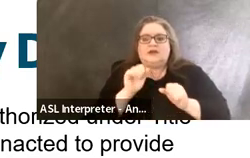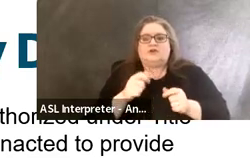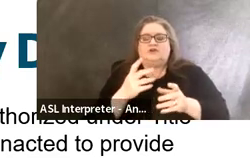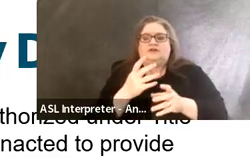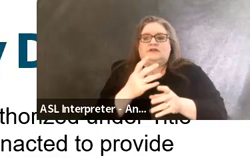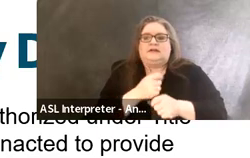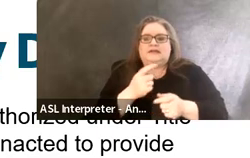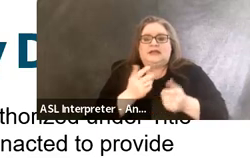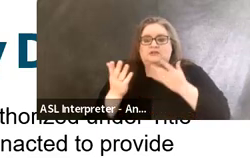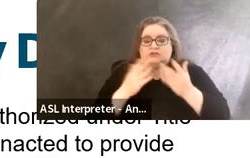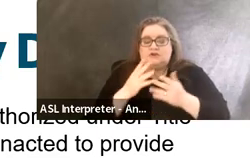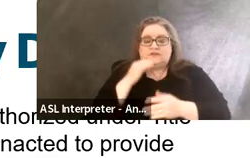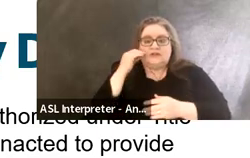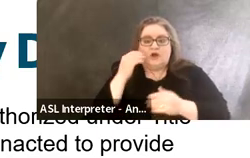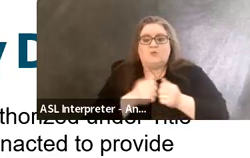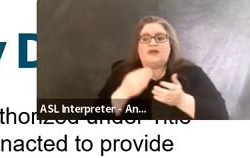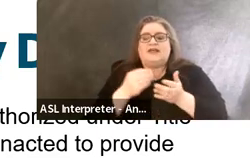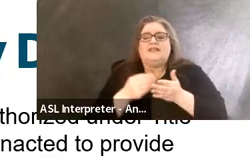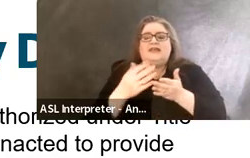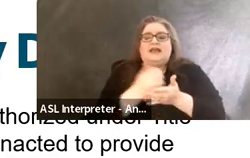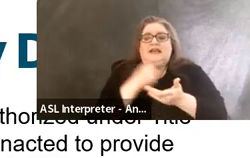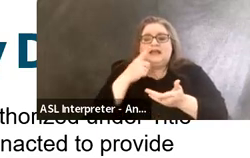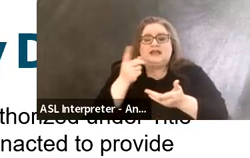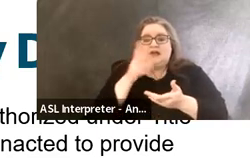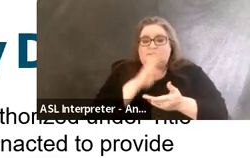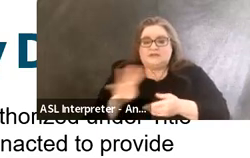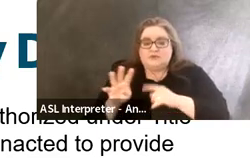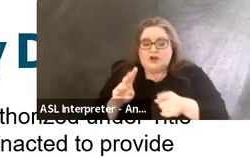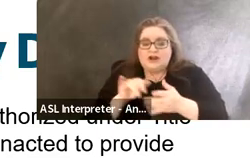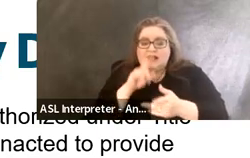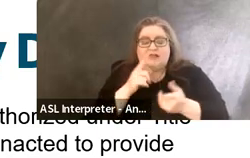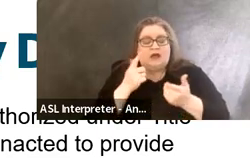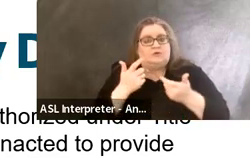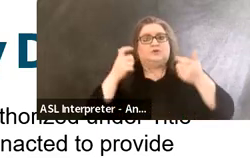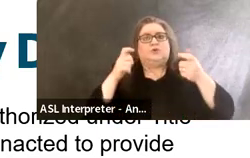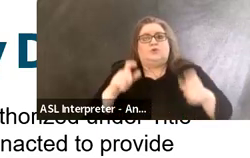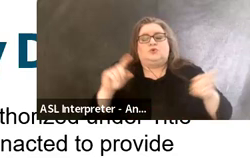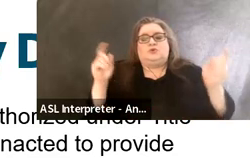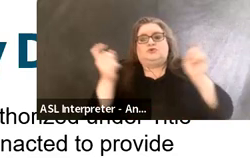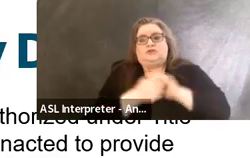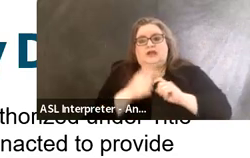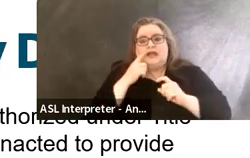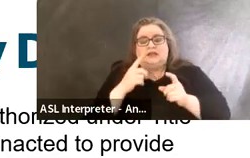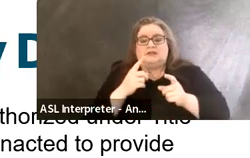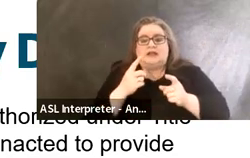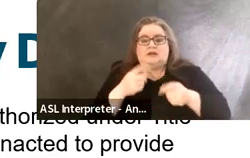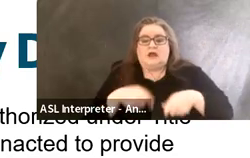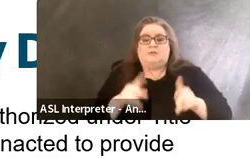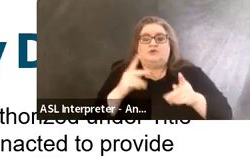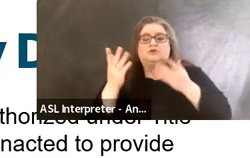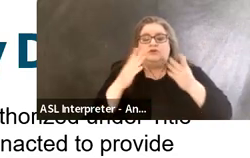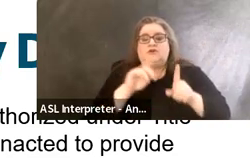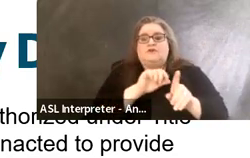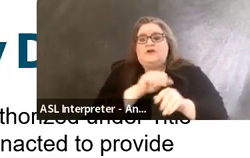disregard. So that was a major turning point and a huge opening to serve other populations